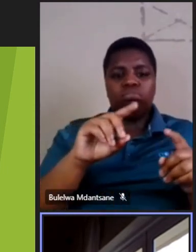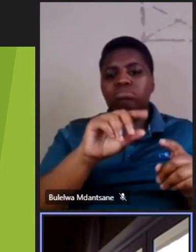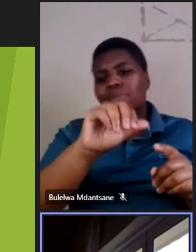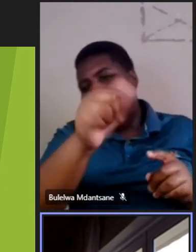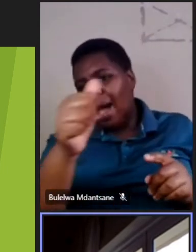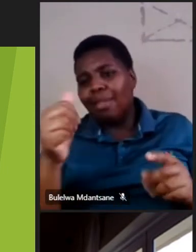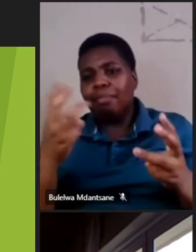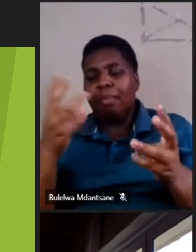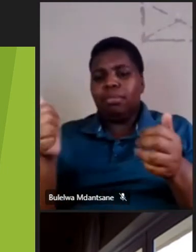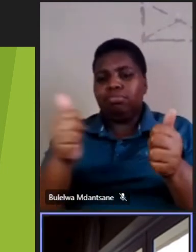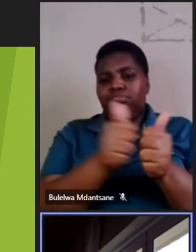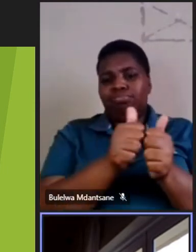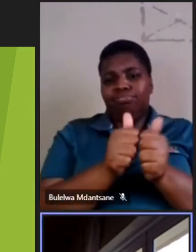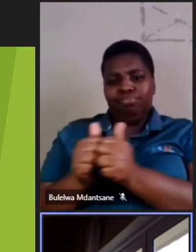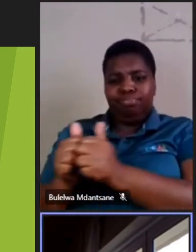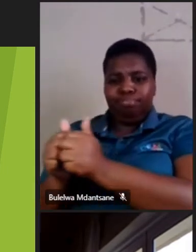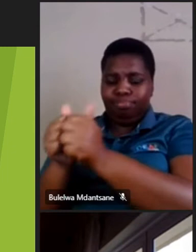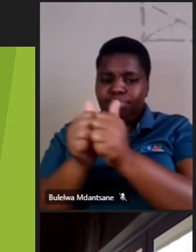to this,